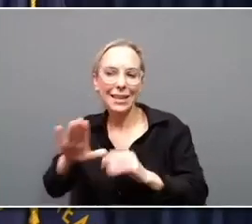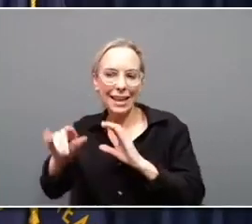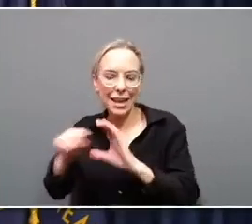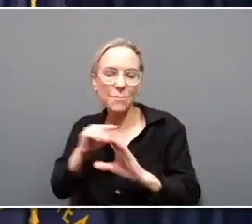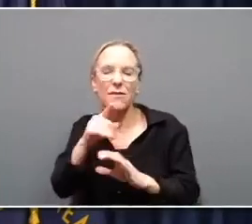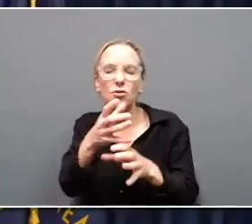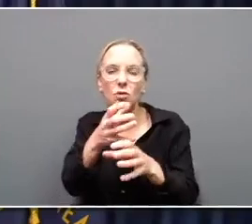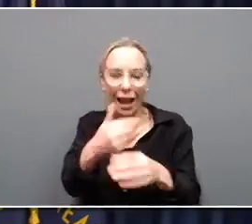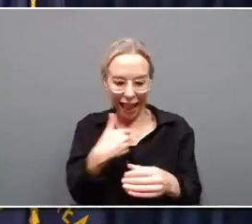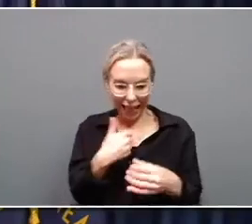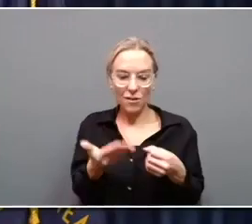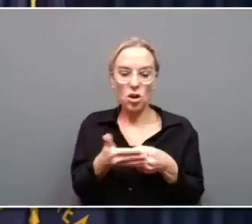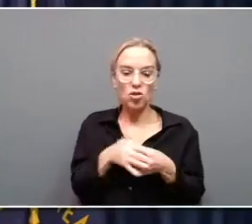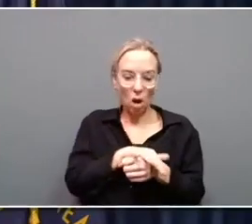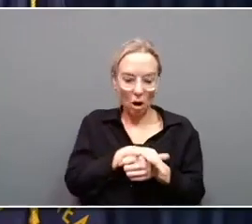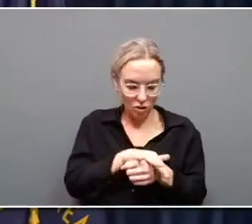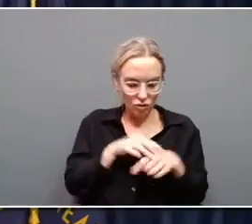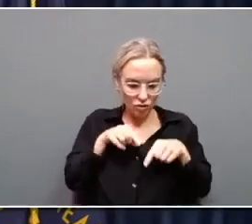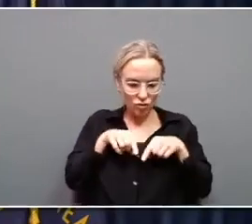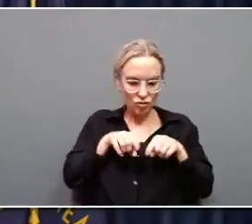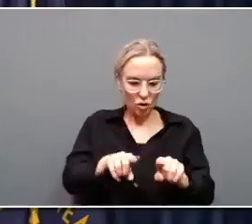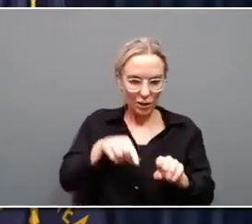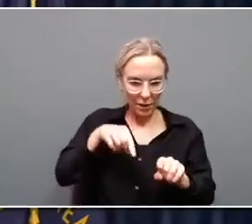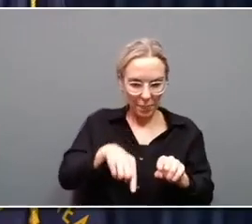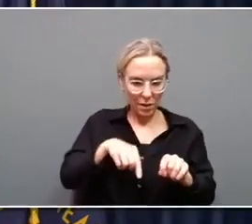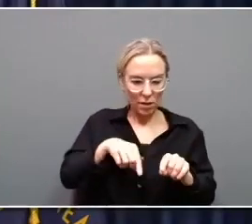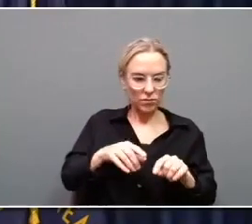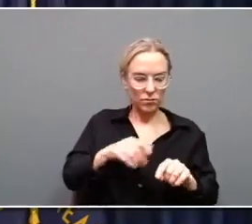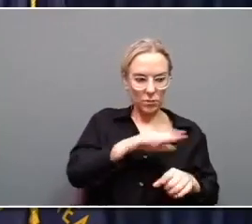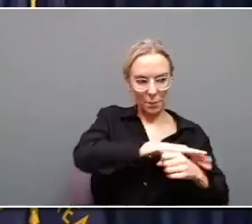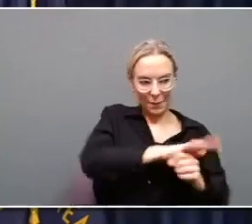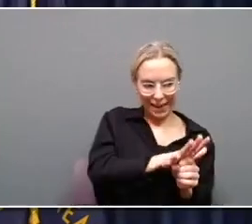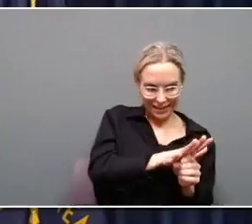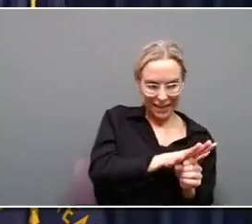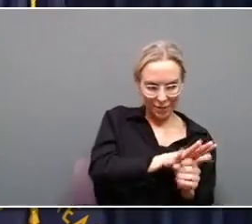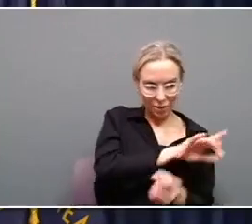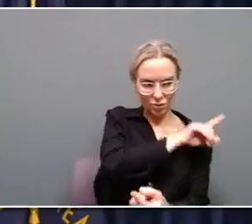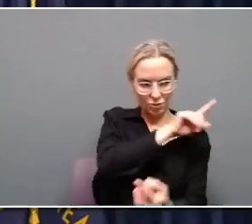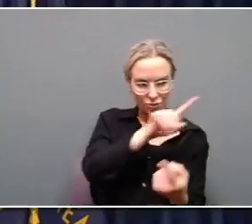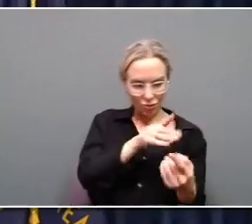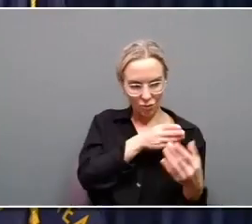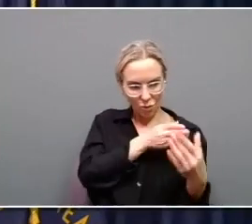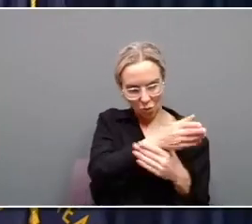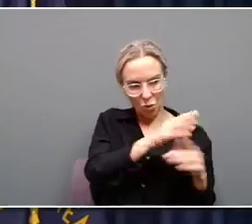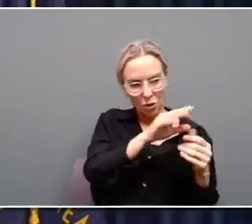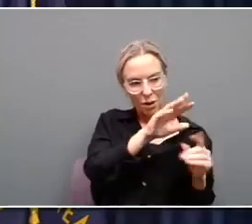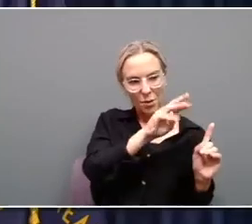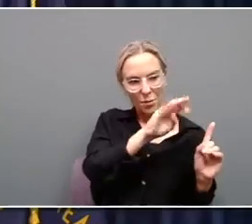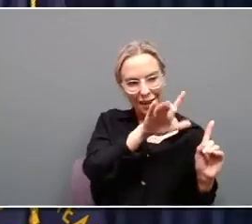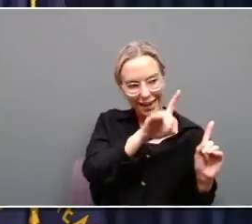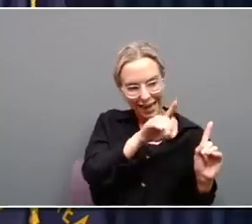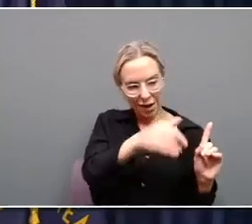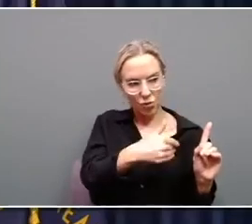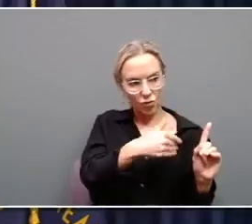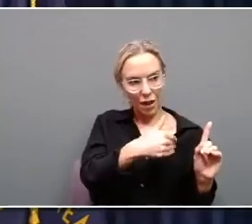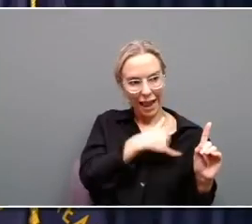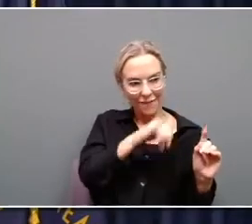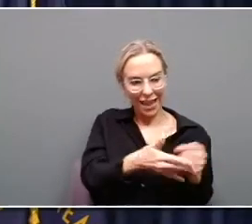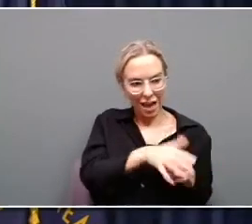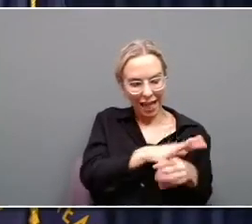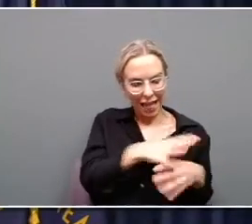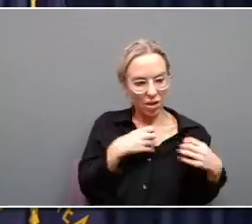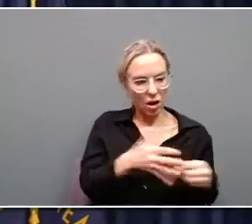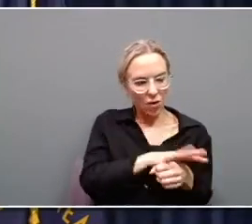coverage during the pandemic through Medicaid, please pick up your phone, answer. We want to